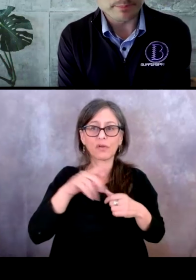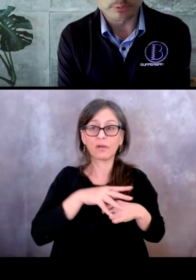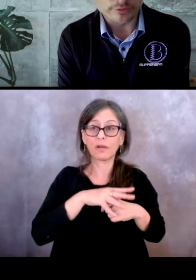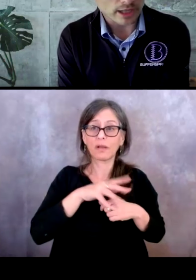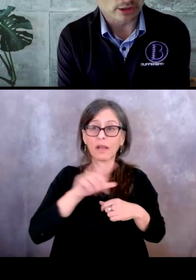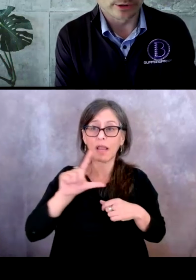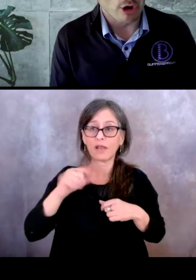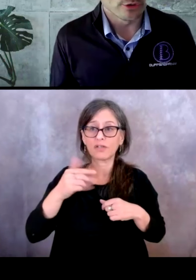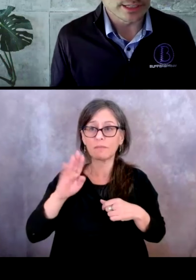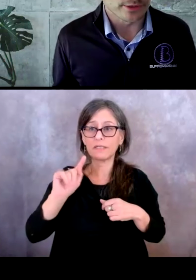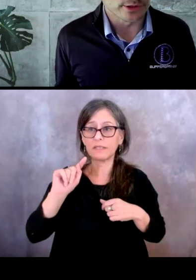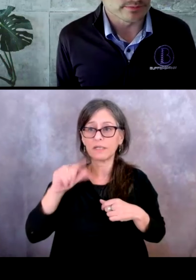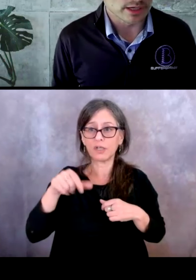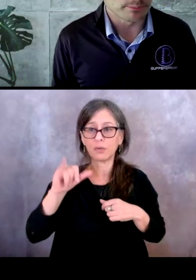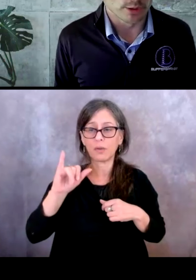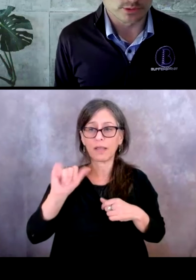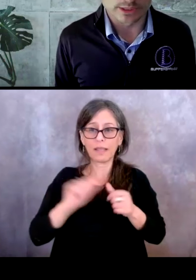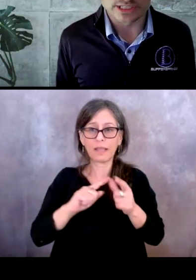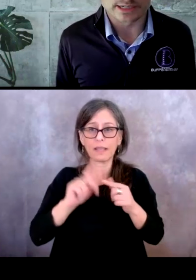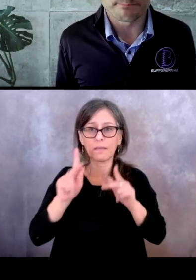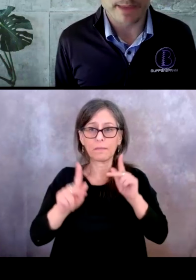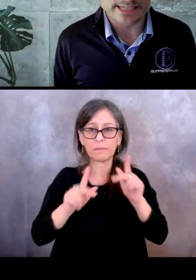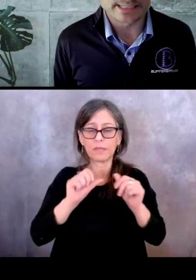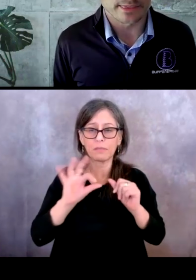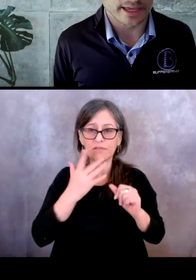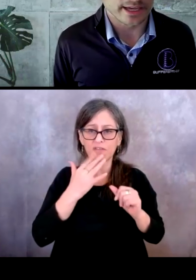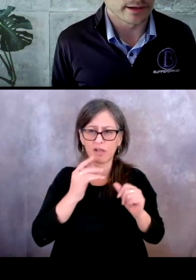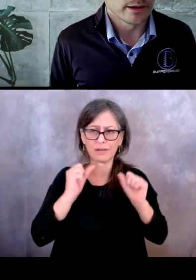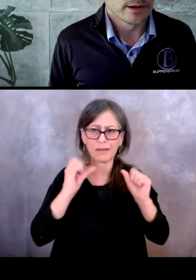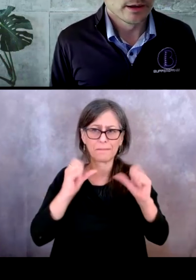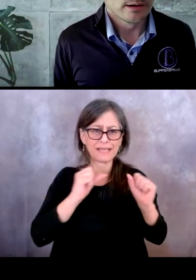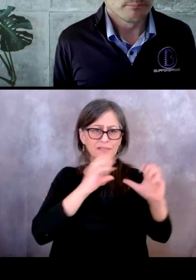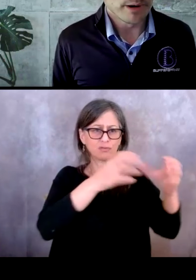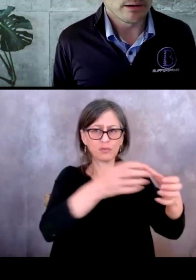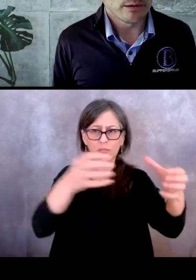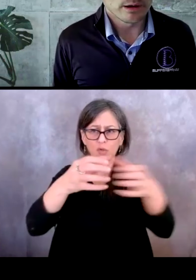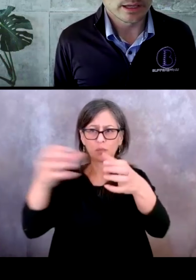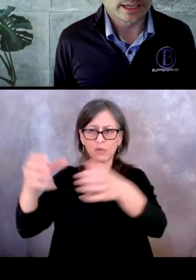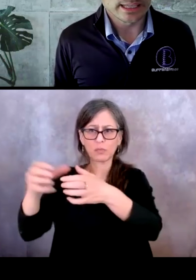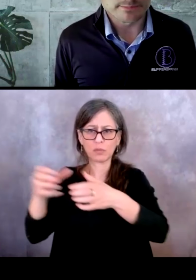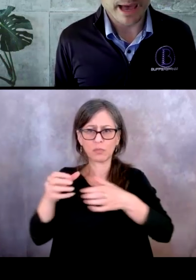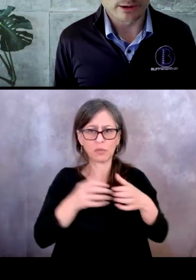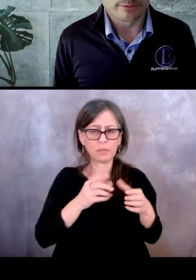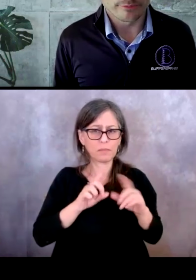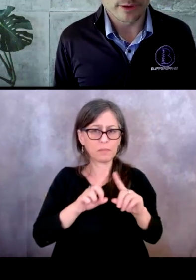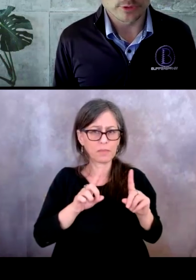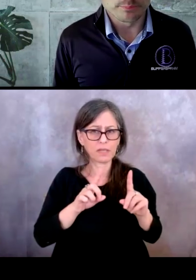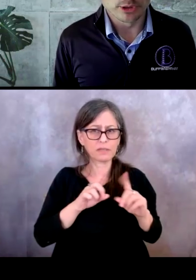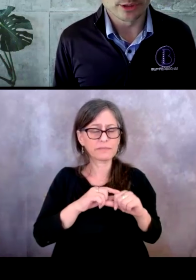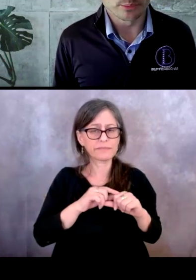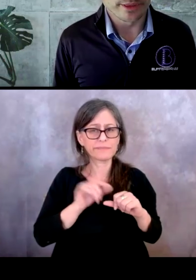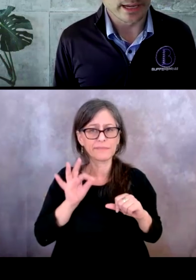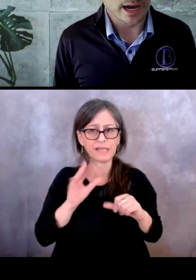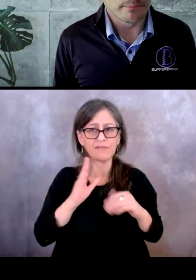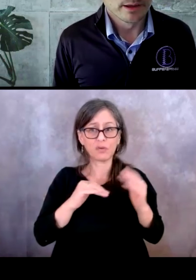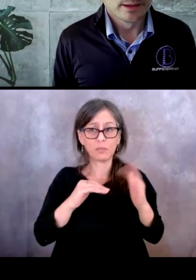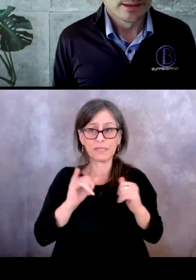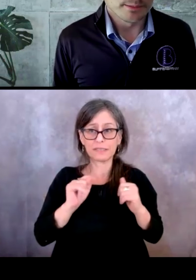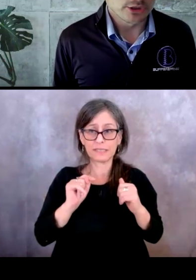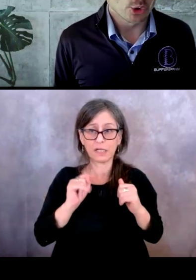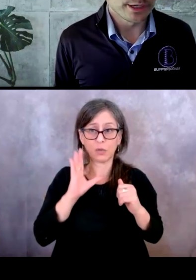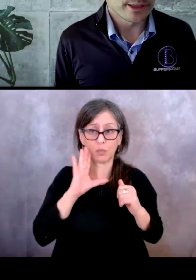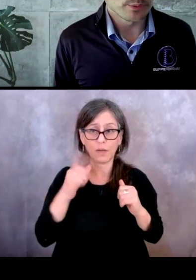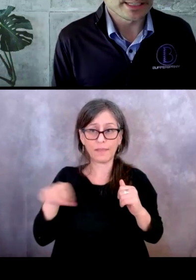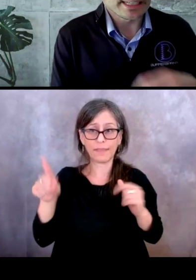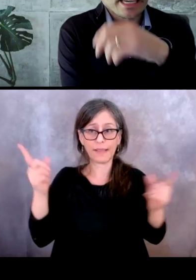LGBTQIA and people of color and all these other subgroups, which is an amazing thing. But it's a matter of, if you build it, will they come?